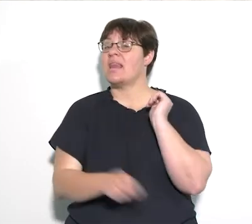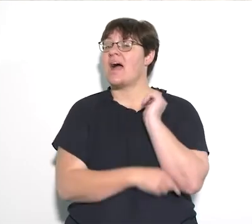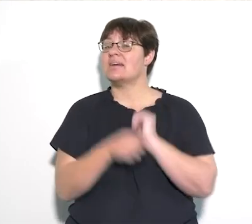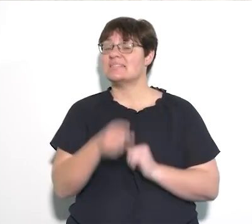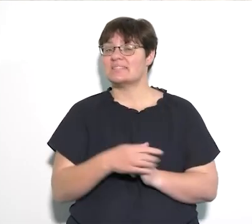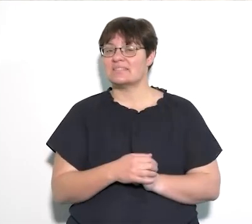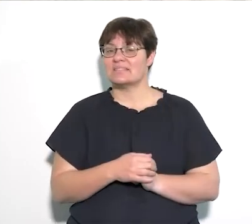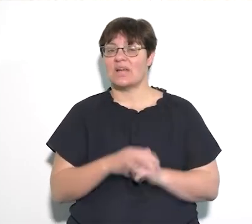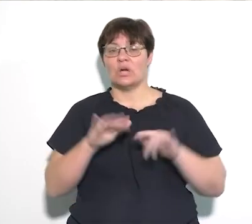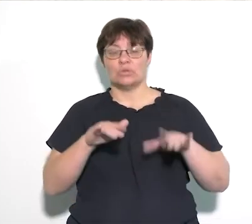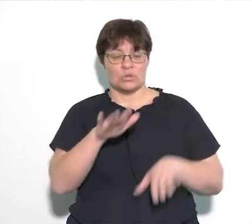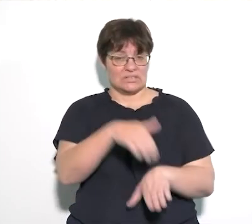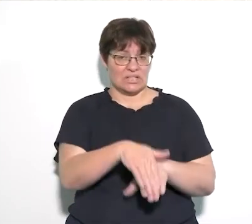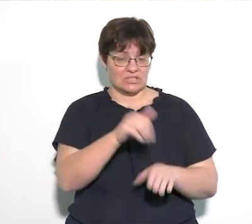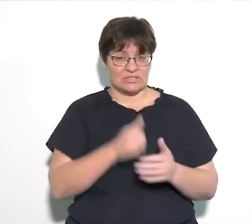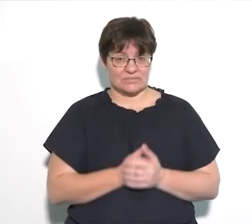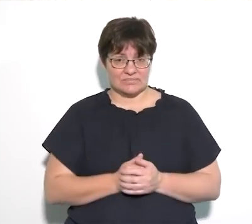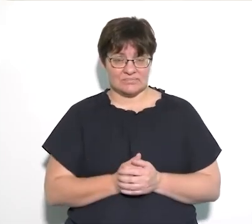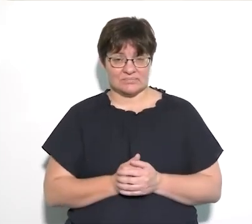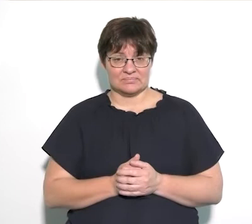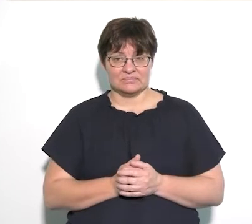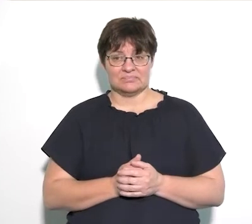And my last one, touch your toes.